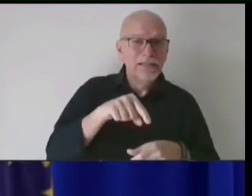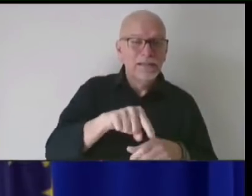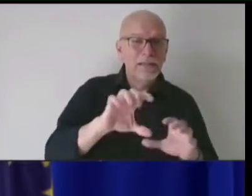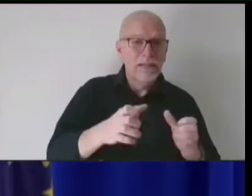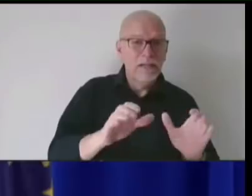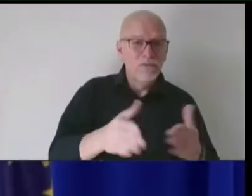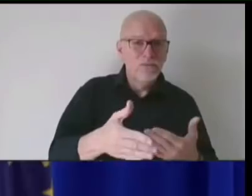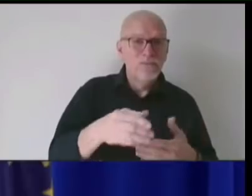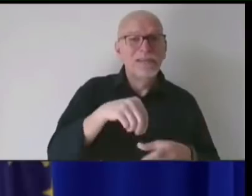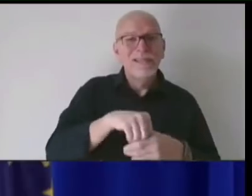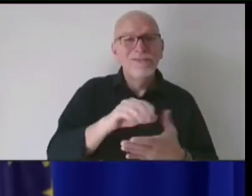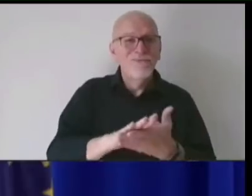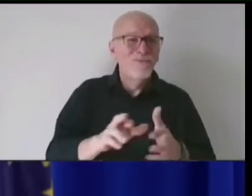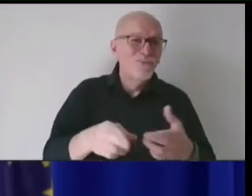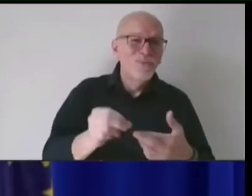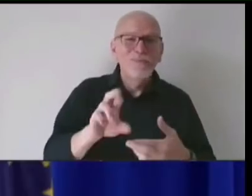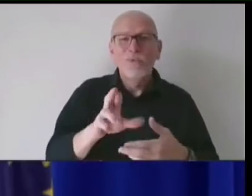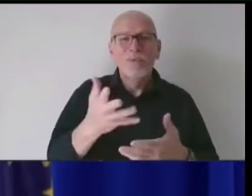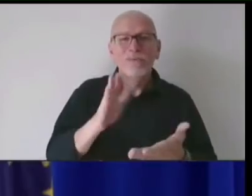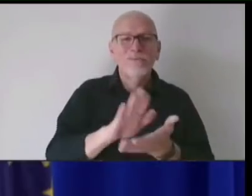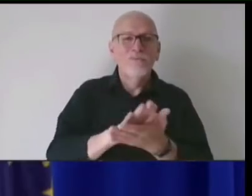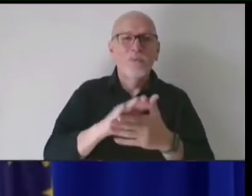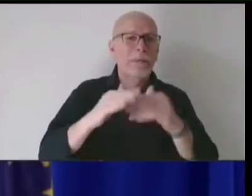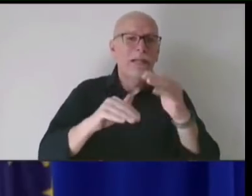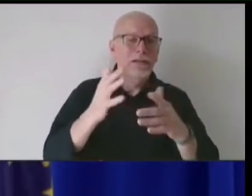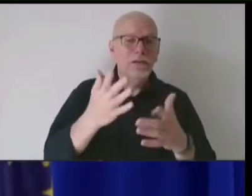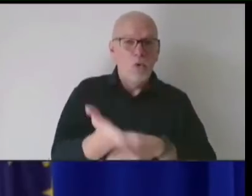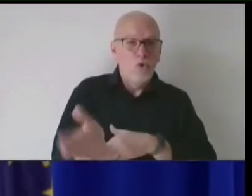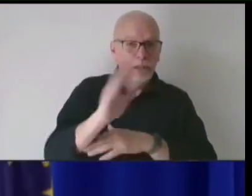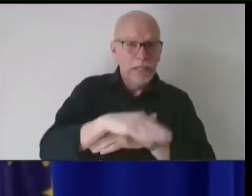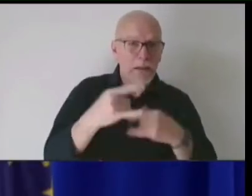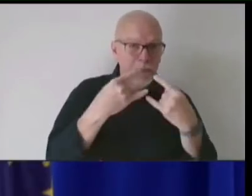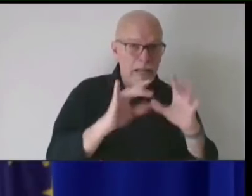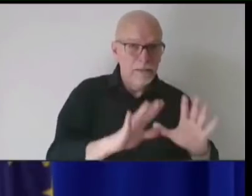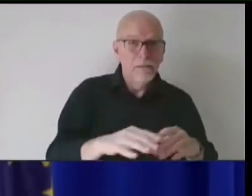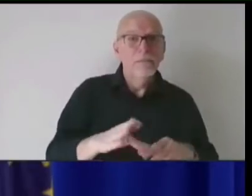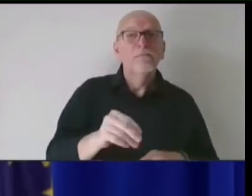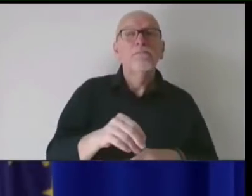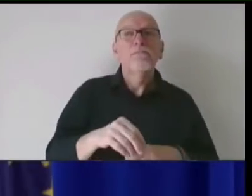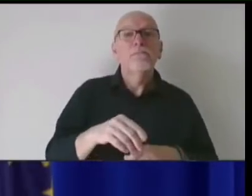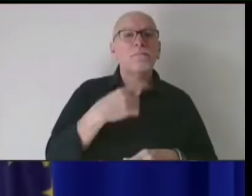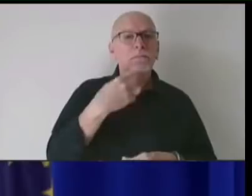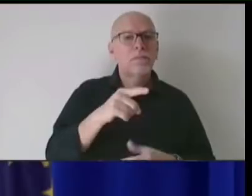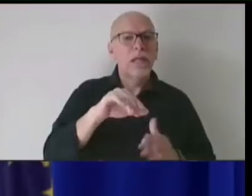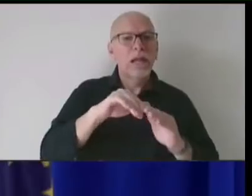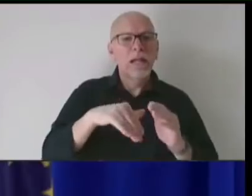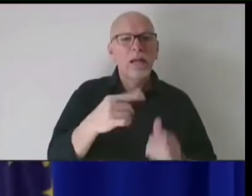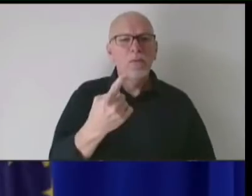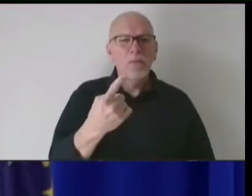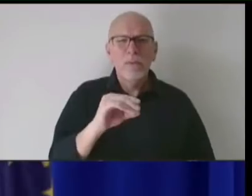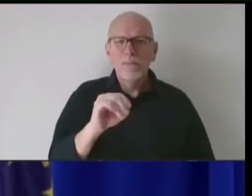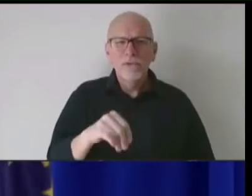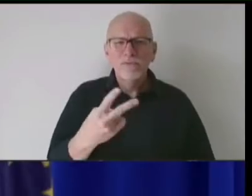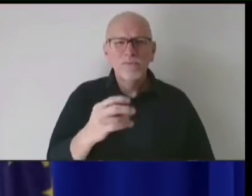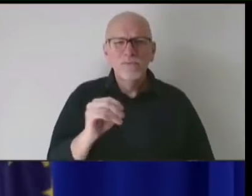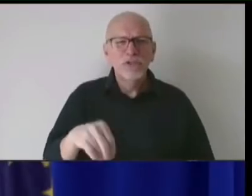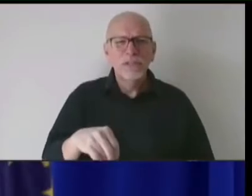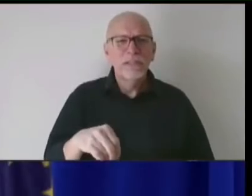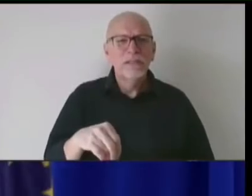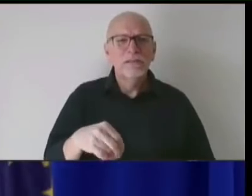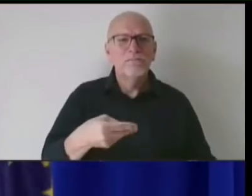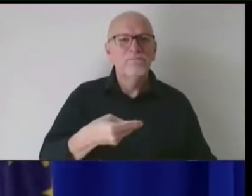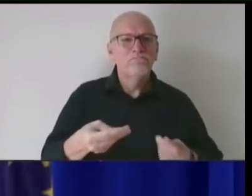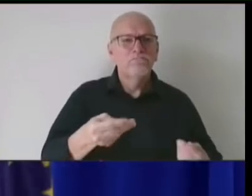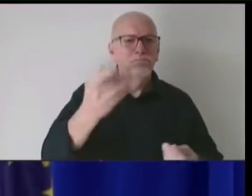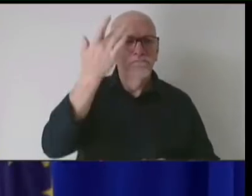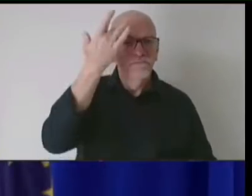classroom, in the schoolroom, or in the school building all day long, and they found a less than 1 to 2% transmission rate.